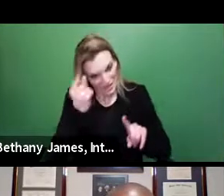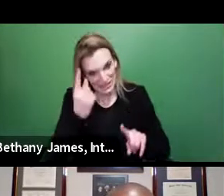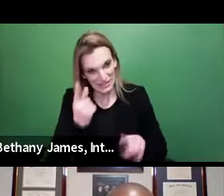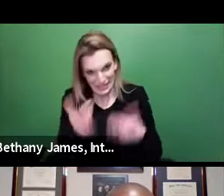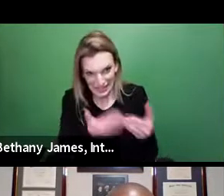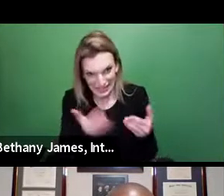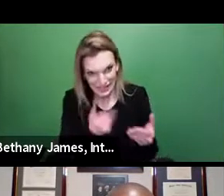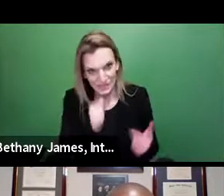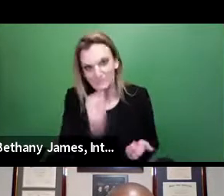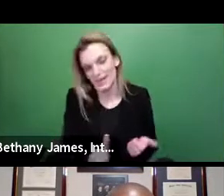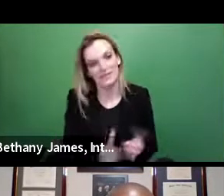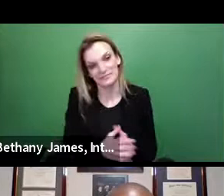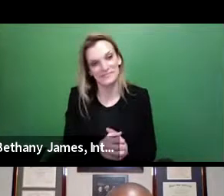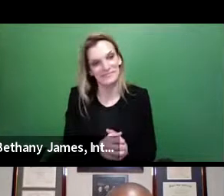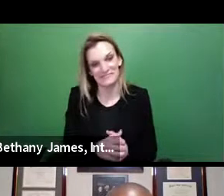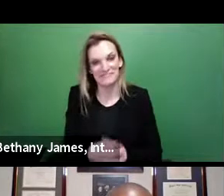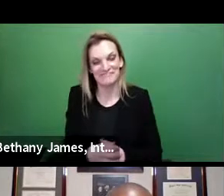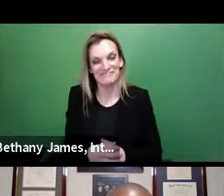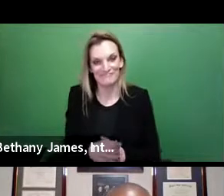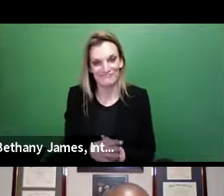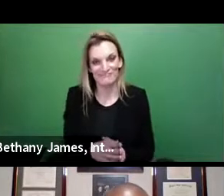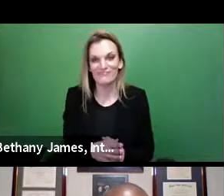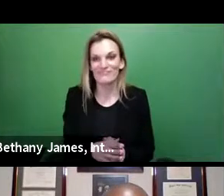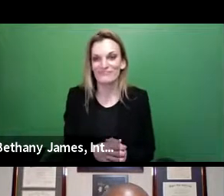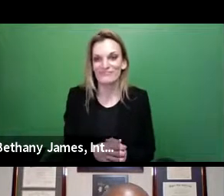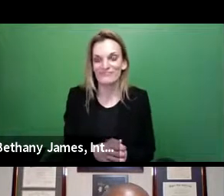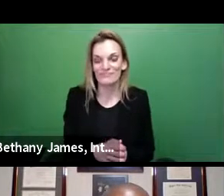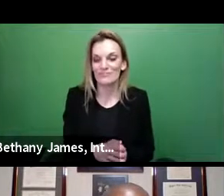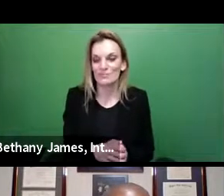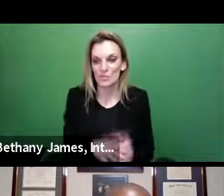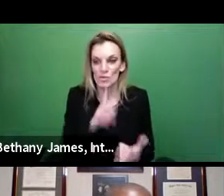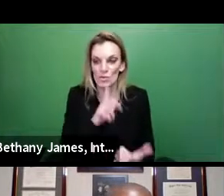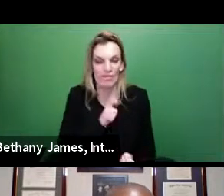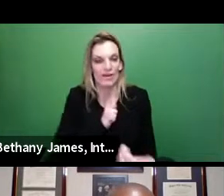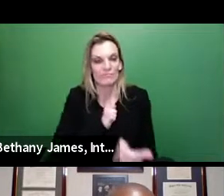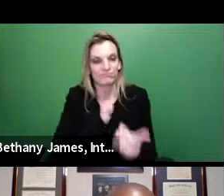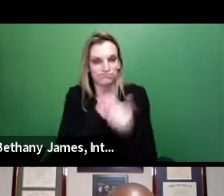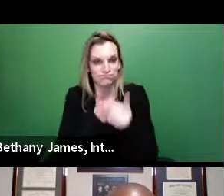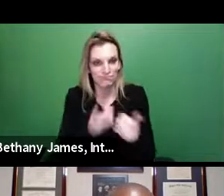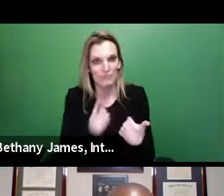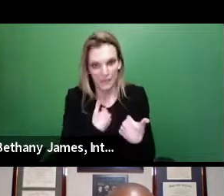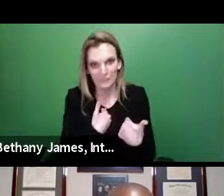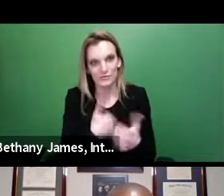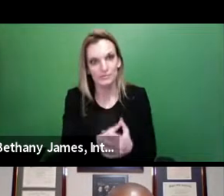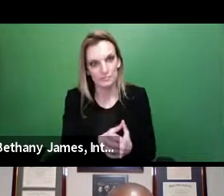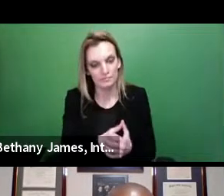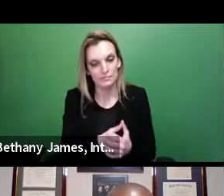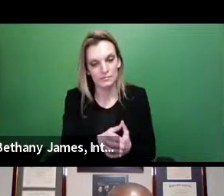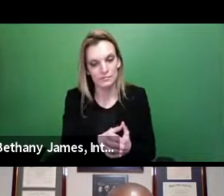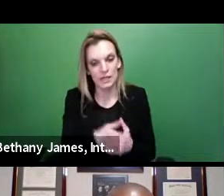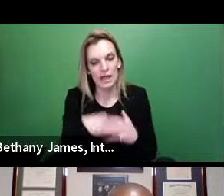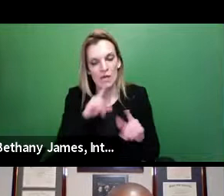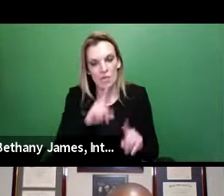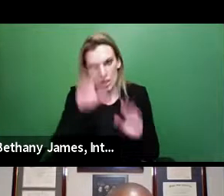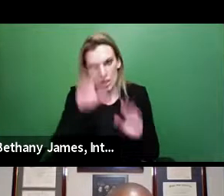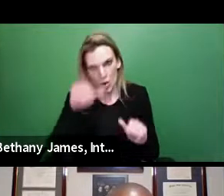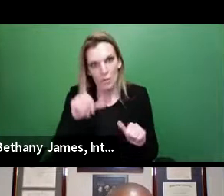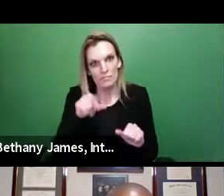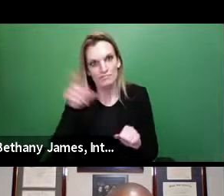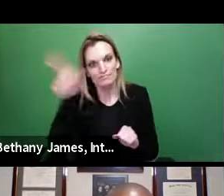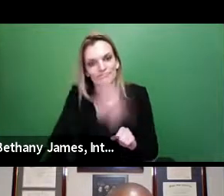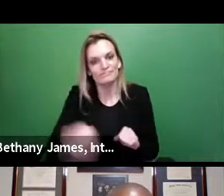it's a challenge that I really hope that this next group of commissioners can pick up